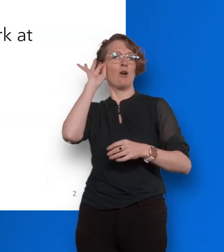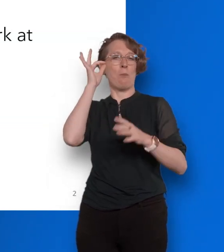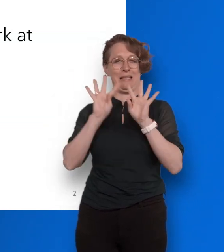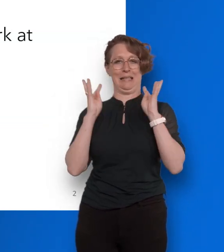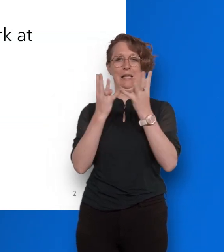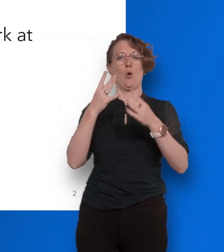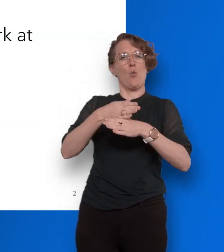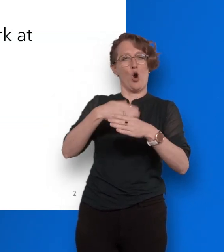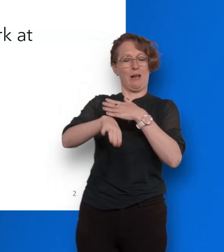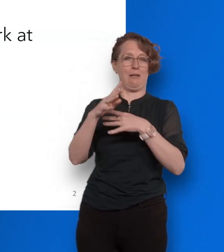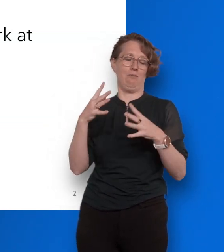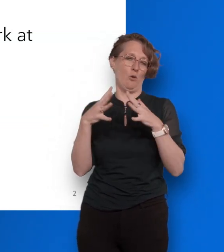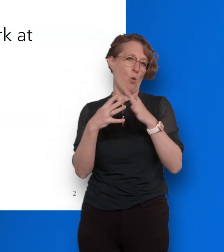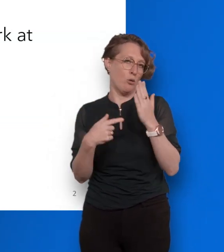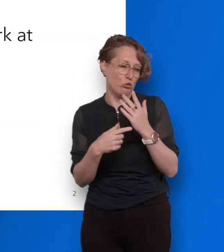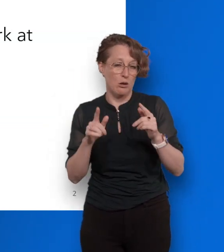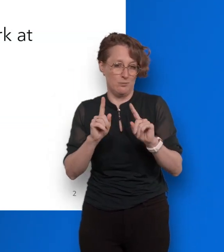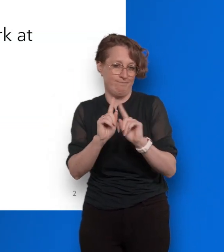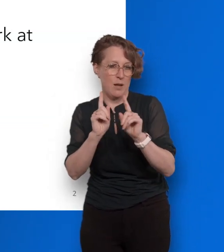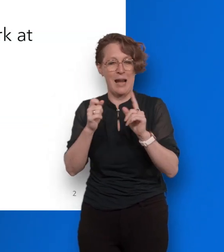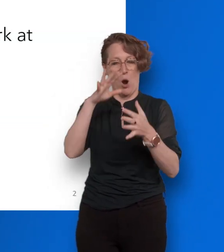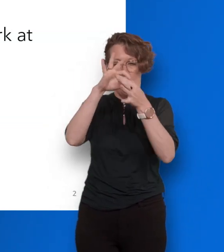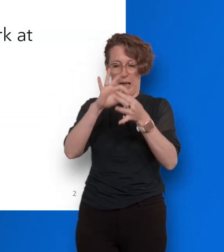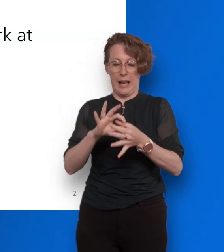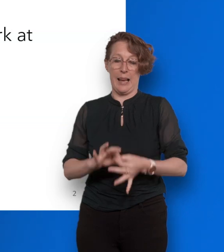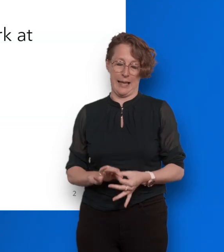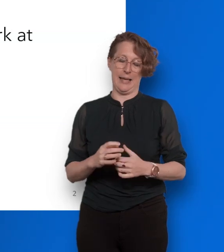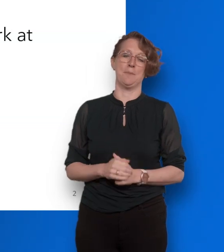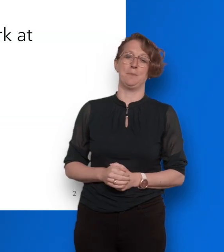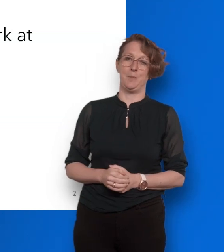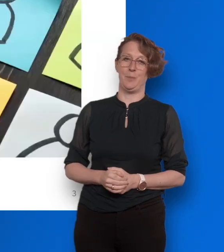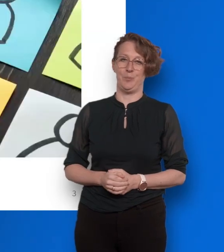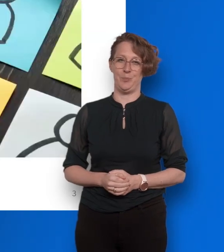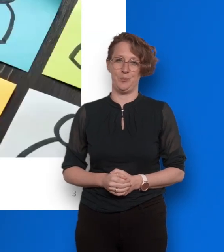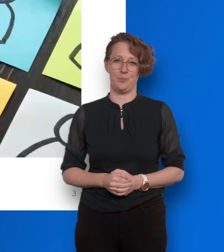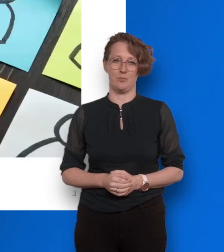well, and how they all sort of link together. Next slide, please.